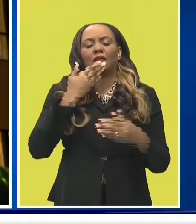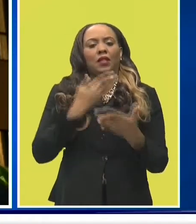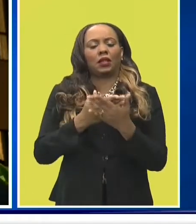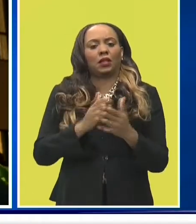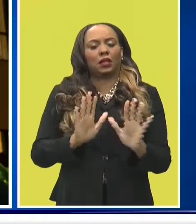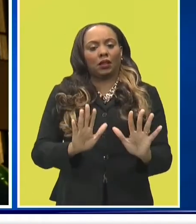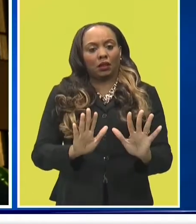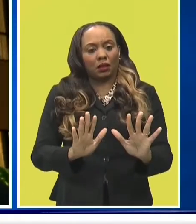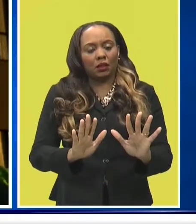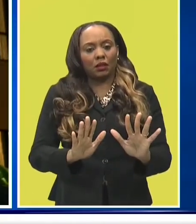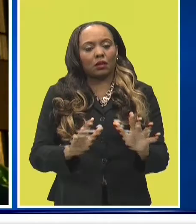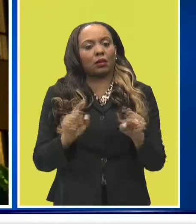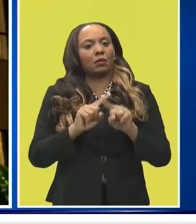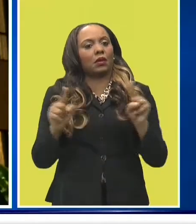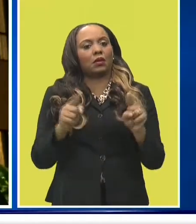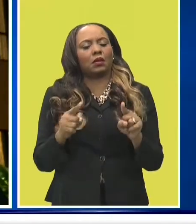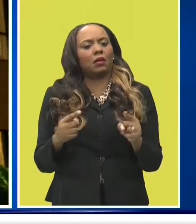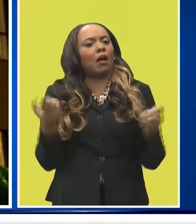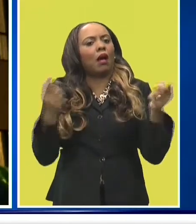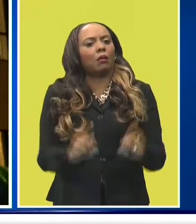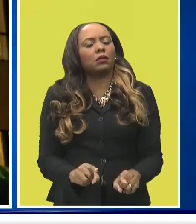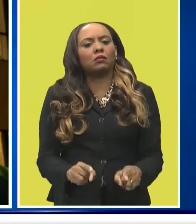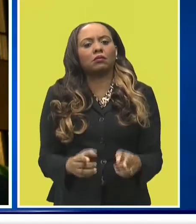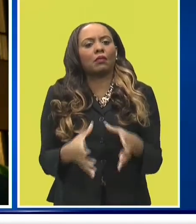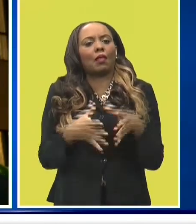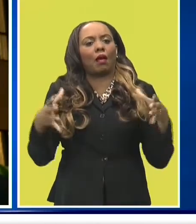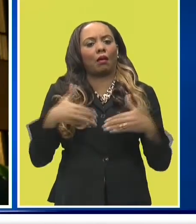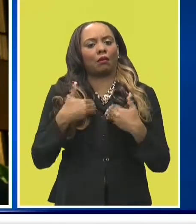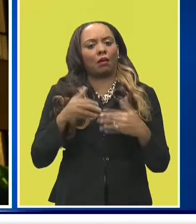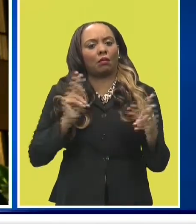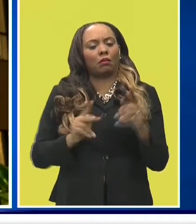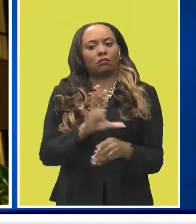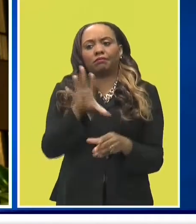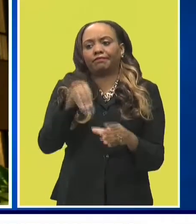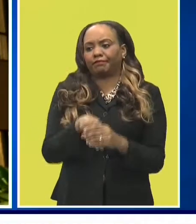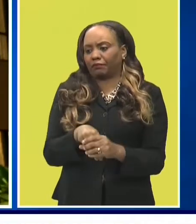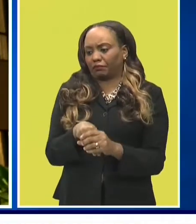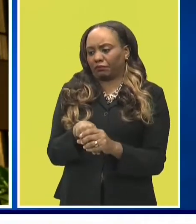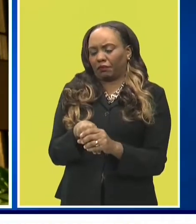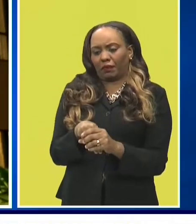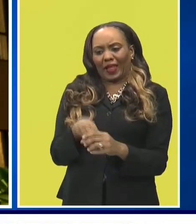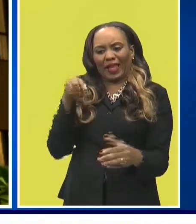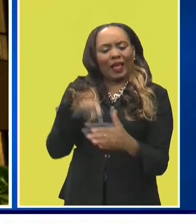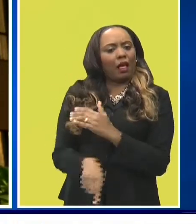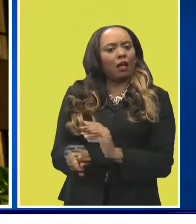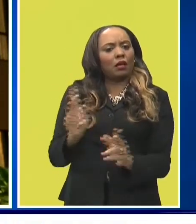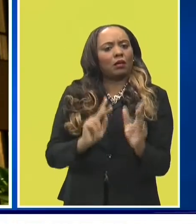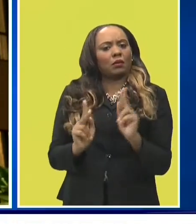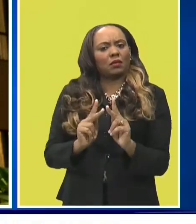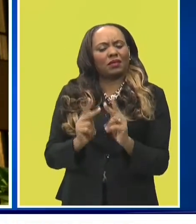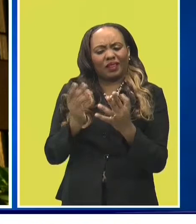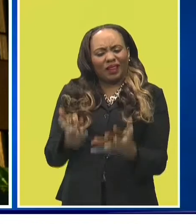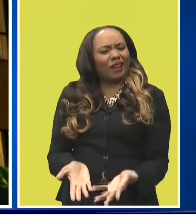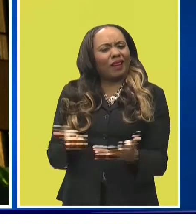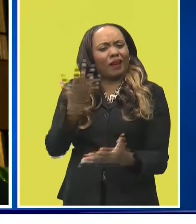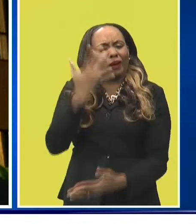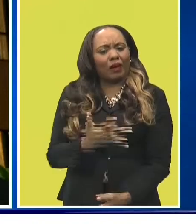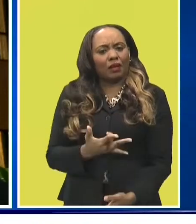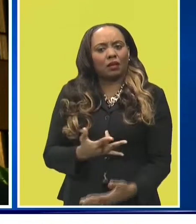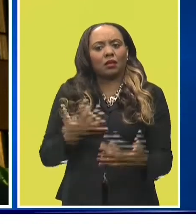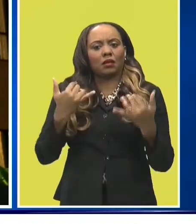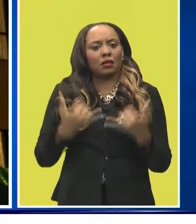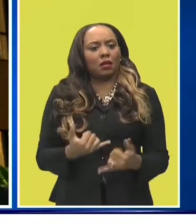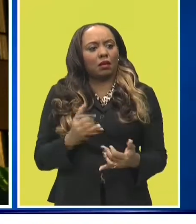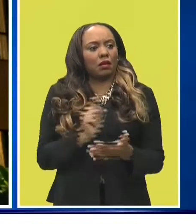seeing is a growing number of young people involved in the taking of human life. This is the youngest one that we